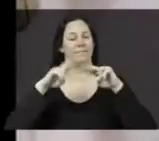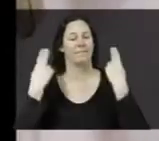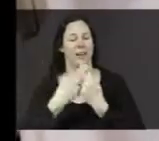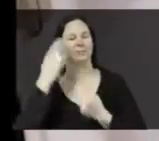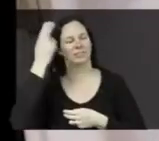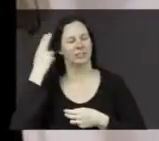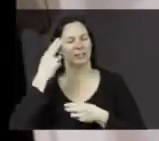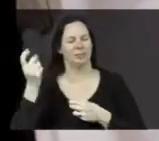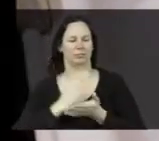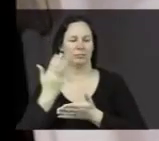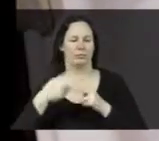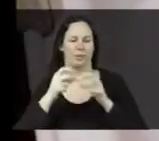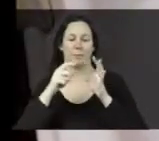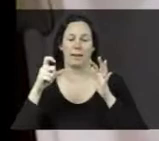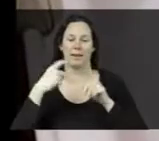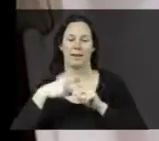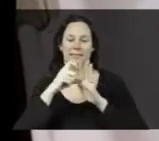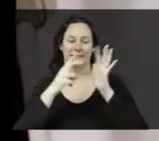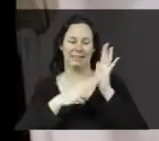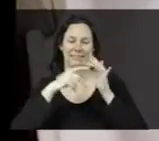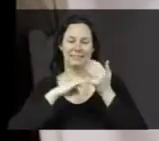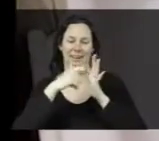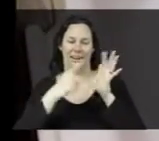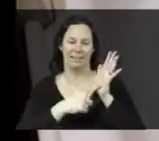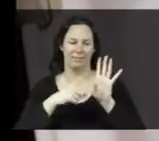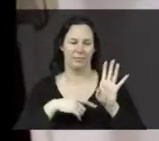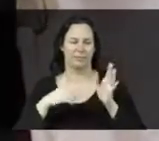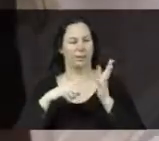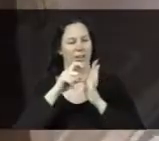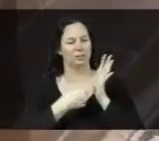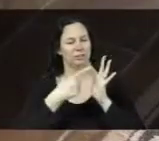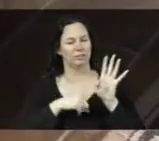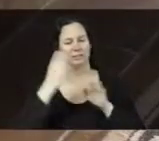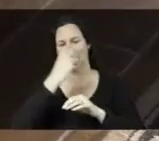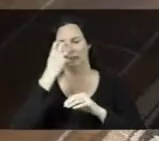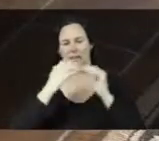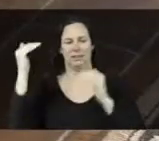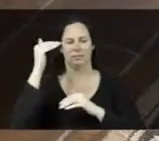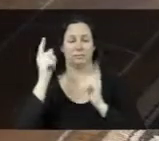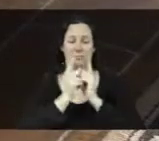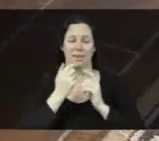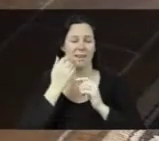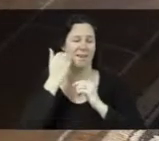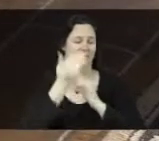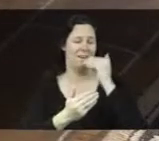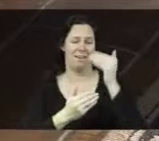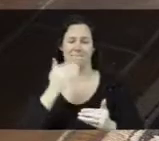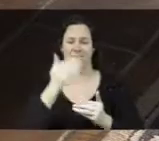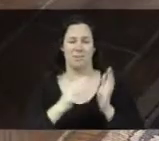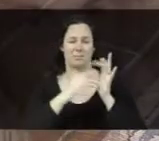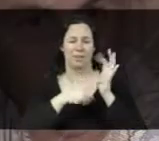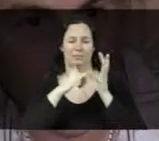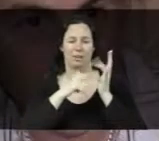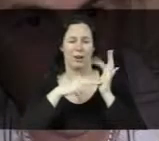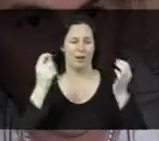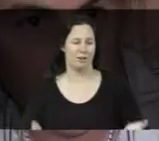Having a family was a dream come true for Beck and Dennis Kelly. Audrey, the eldest, met every milestone early. She was